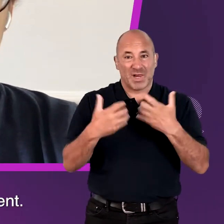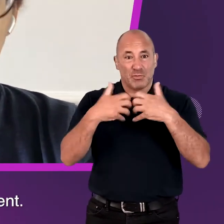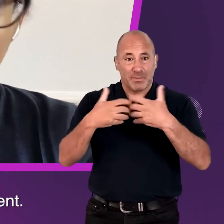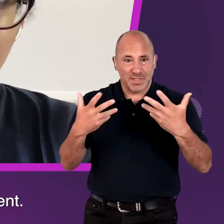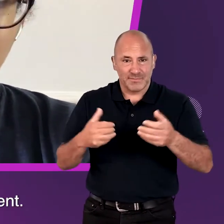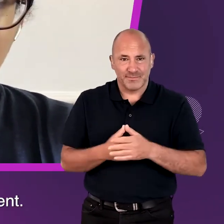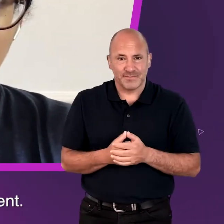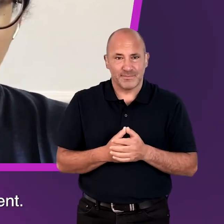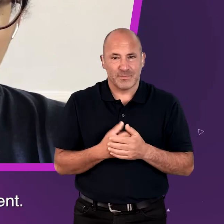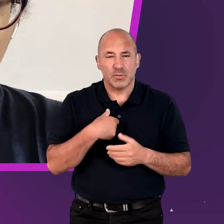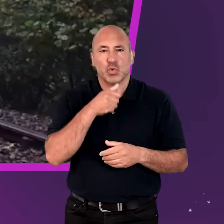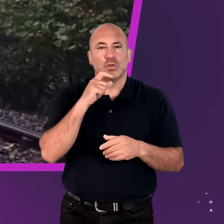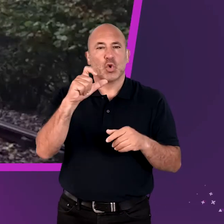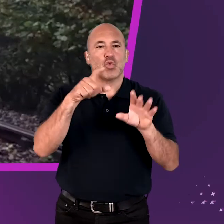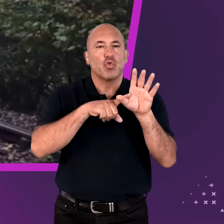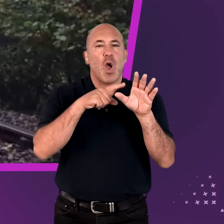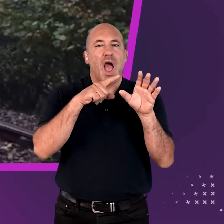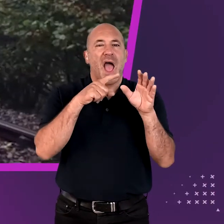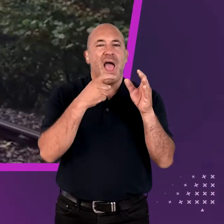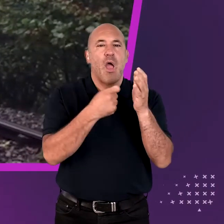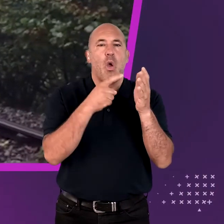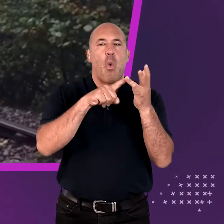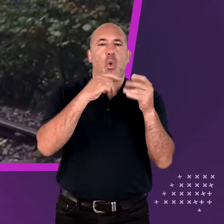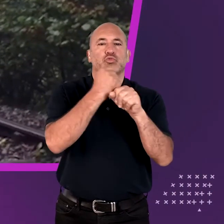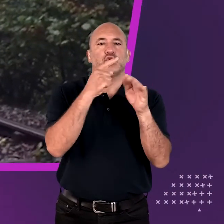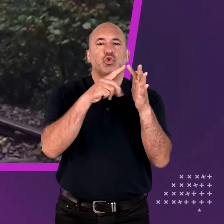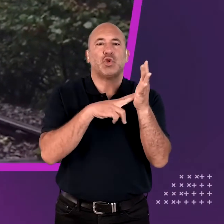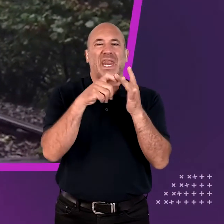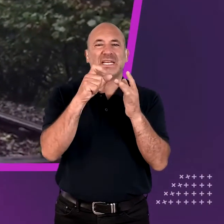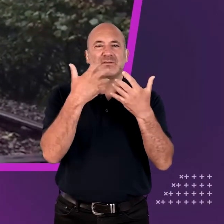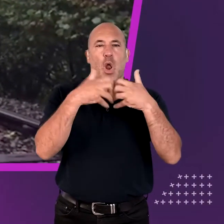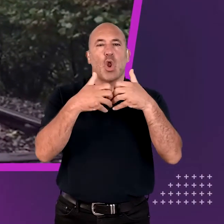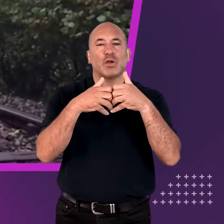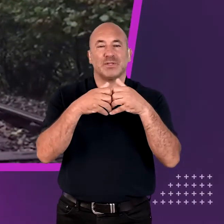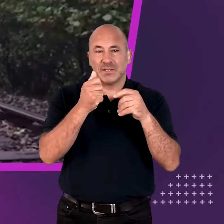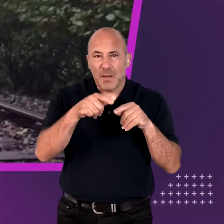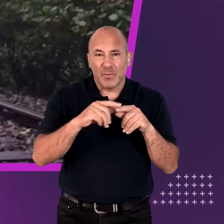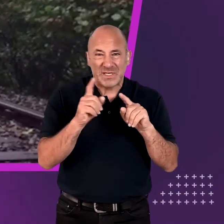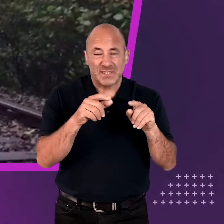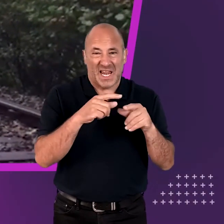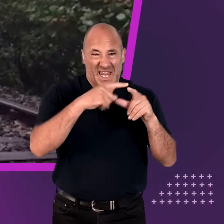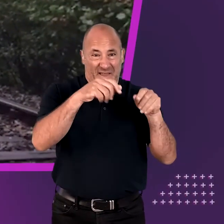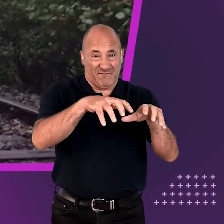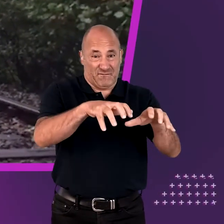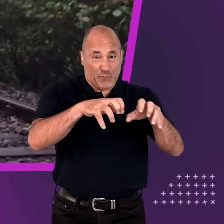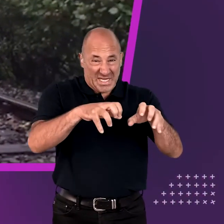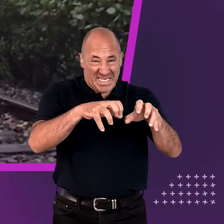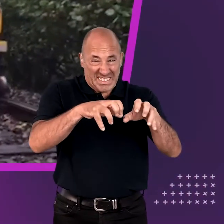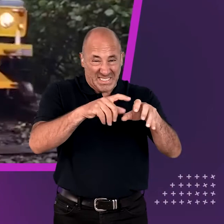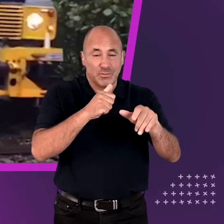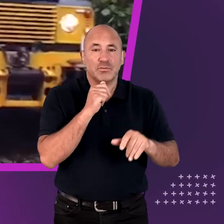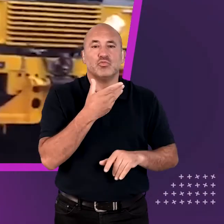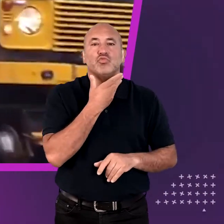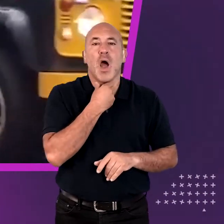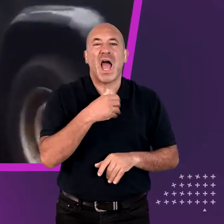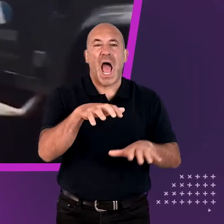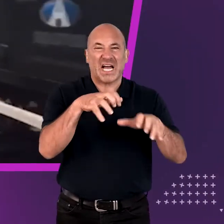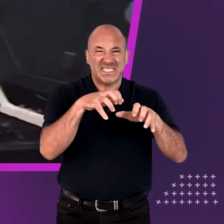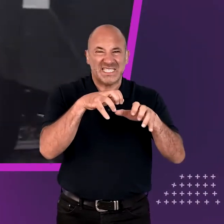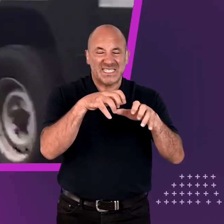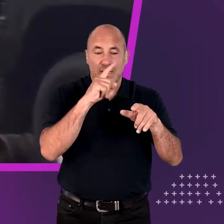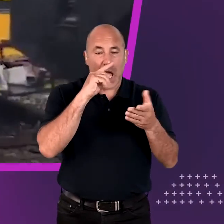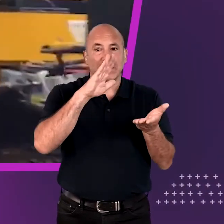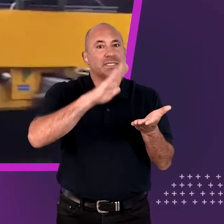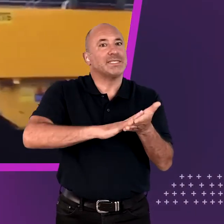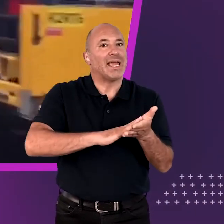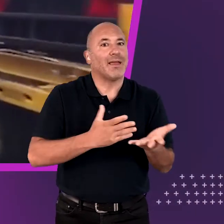example, near electrical equipment. We've tried using cryogenic technology on several parts of the railway. This freezes the leaf residue using dry ice,